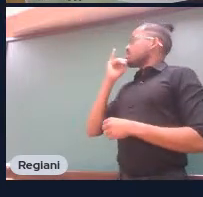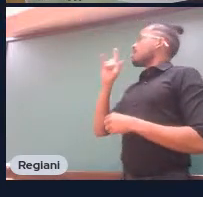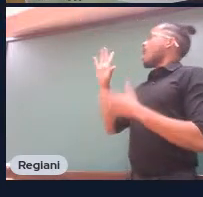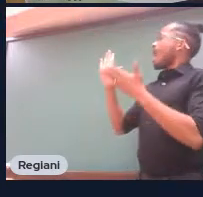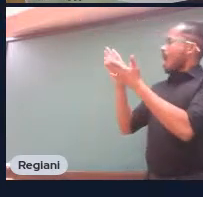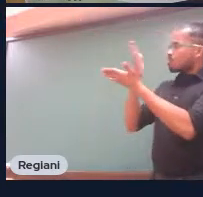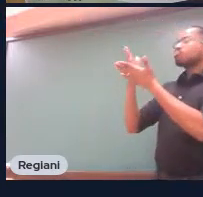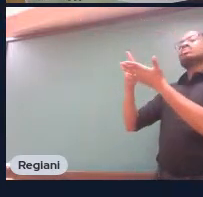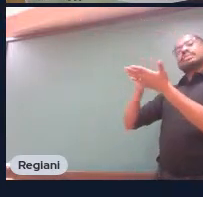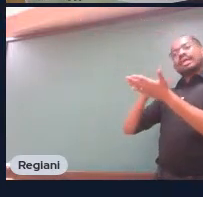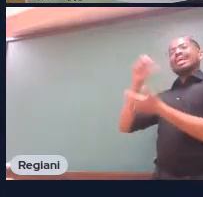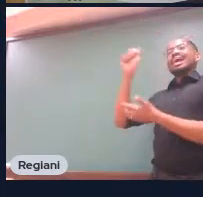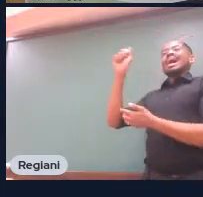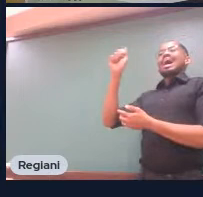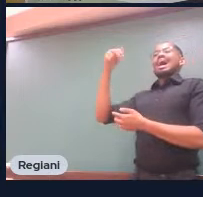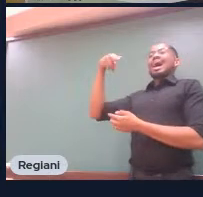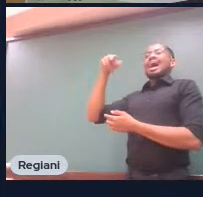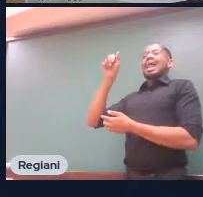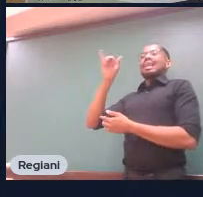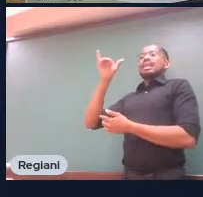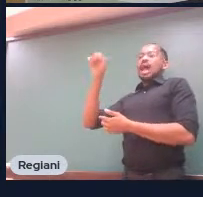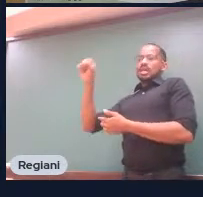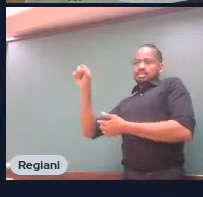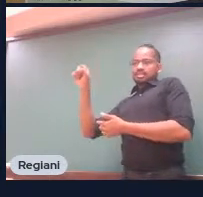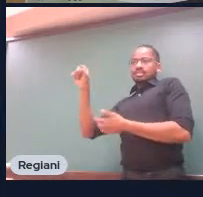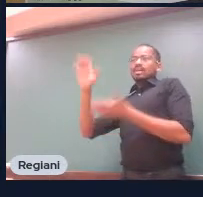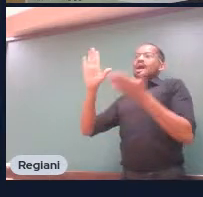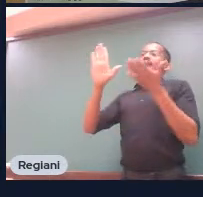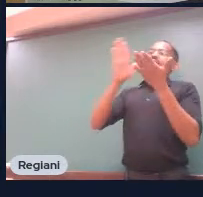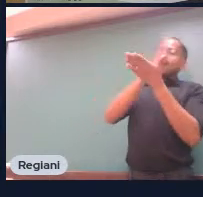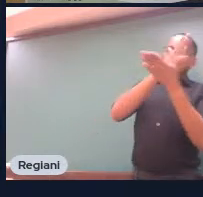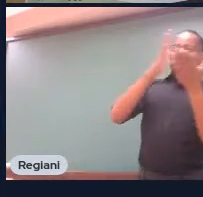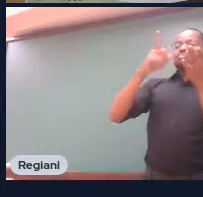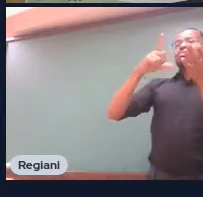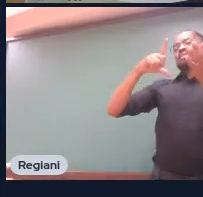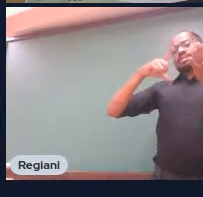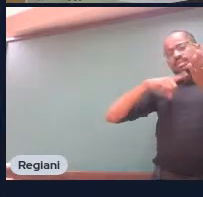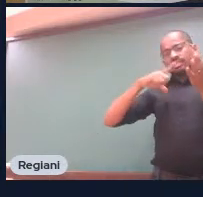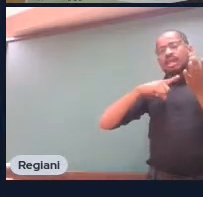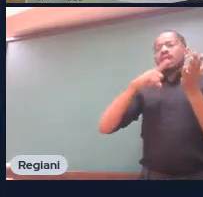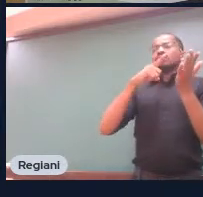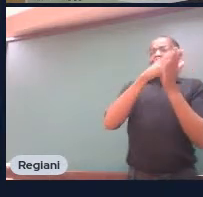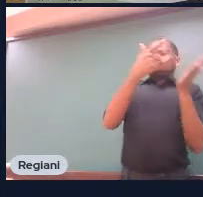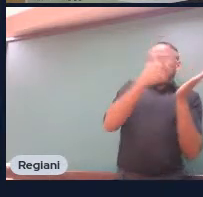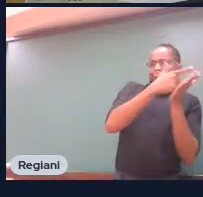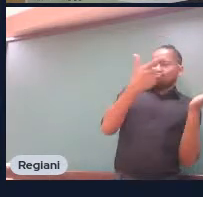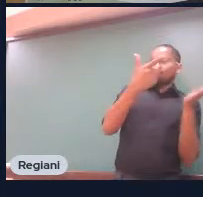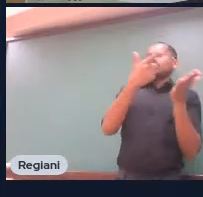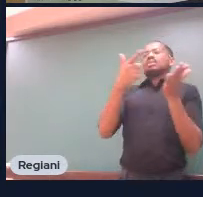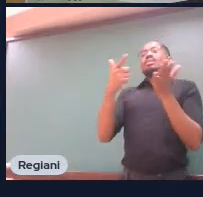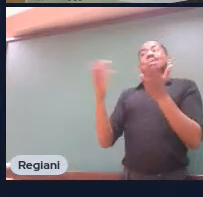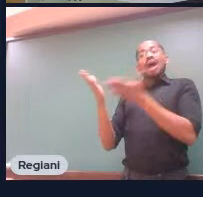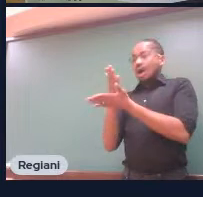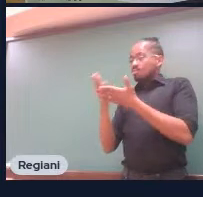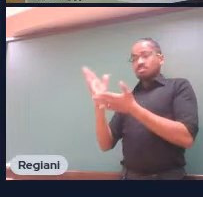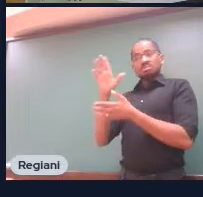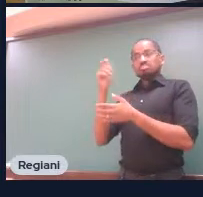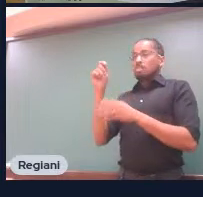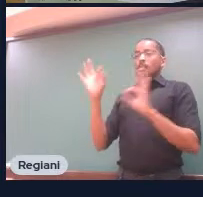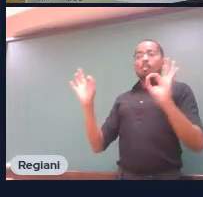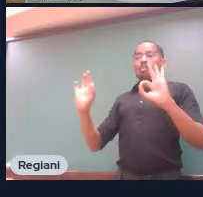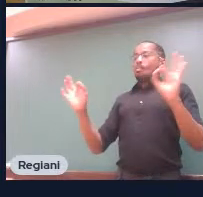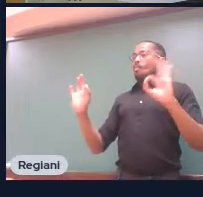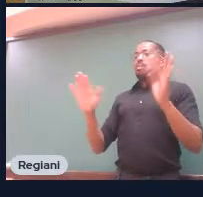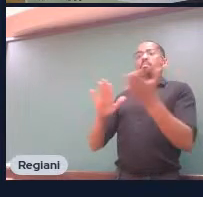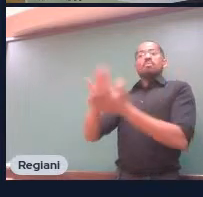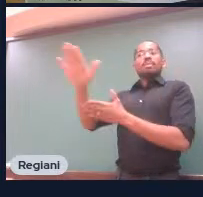have proceedings, AUSLEX, GlobalLex, only for some, the DSNA and AfriLex, not at all. Regardless of